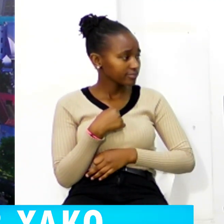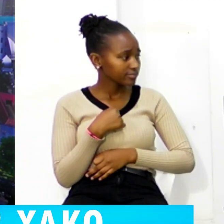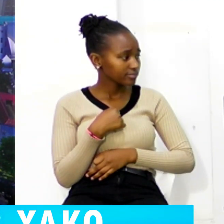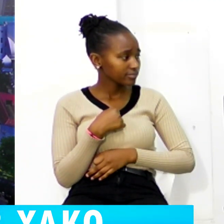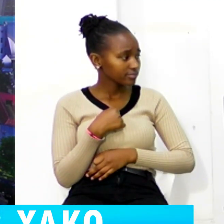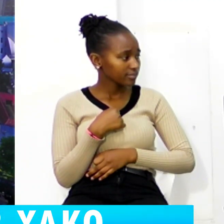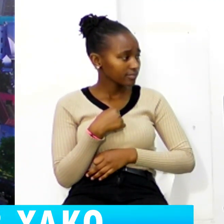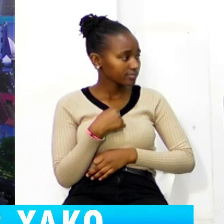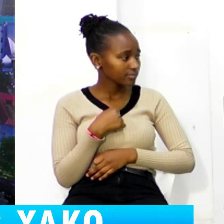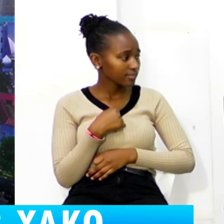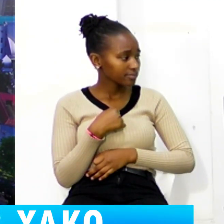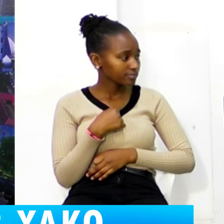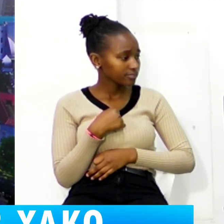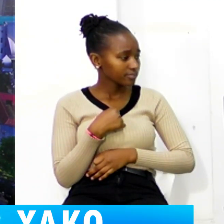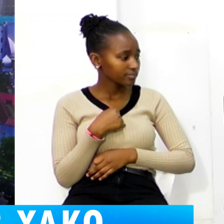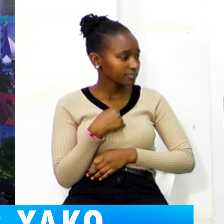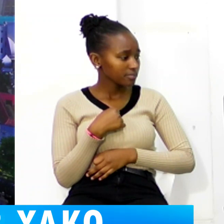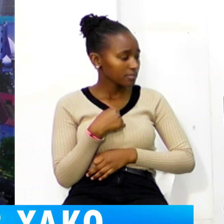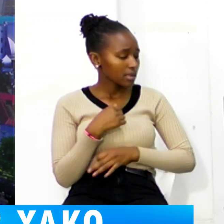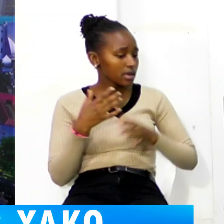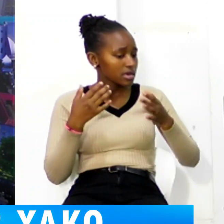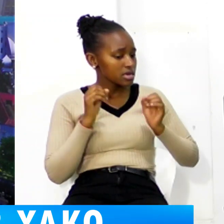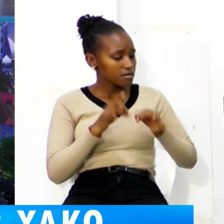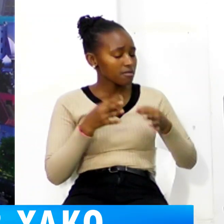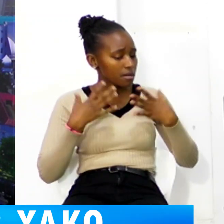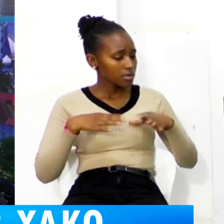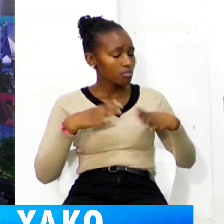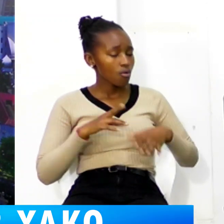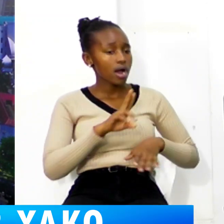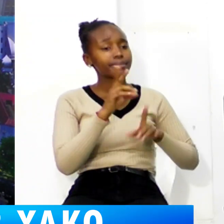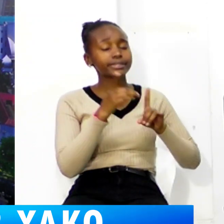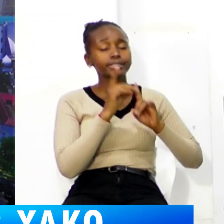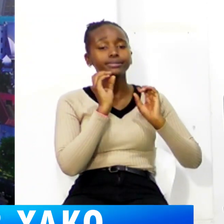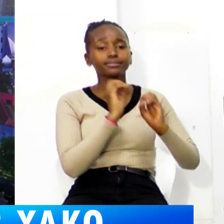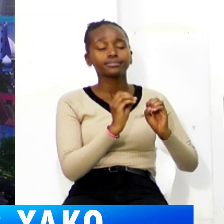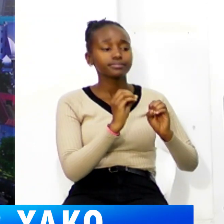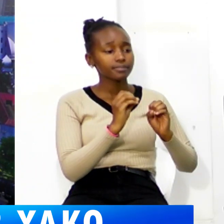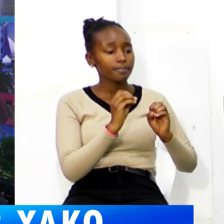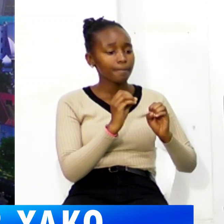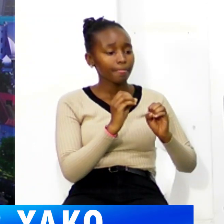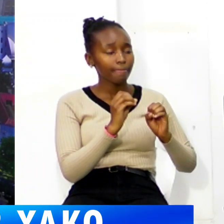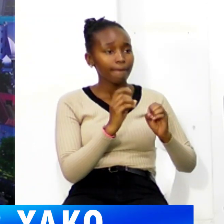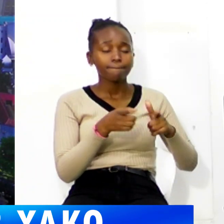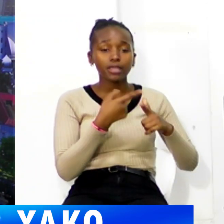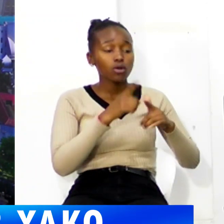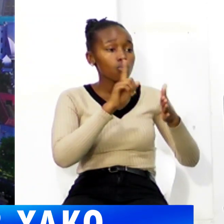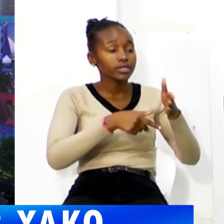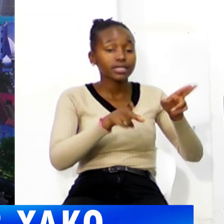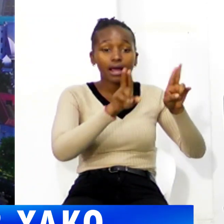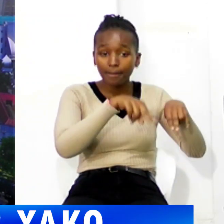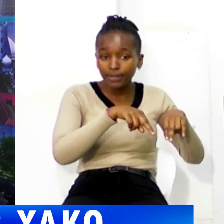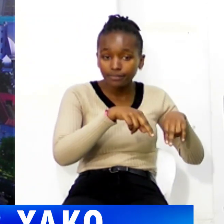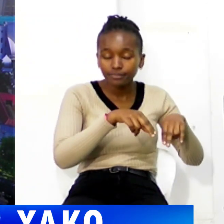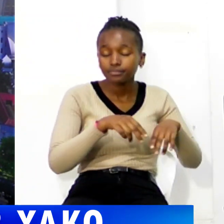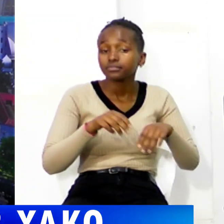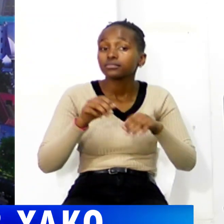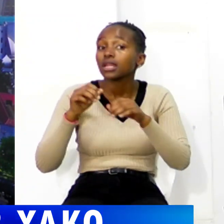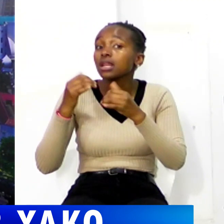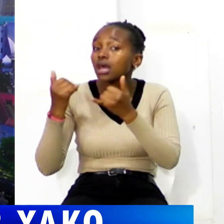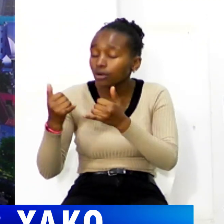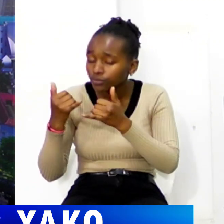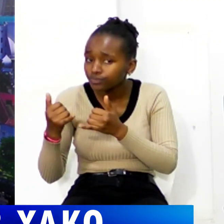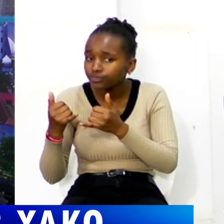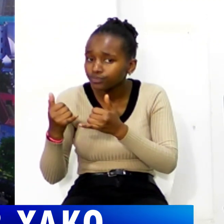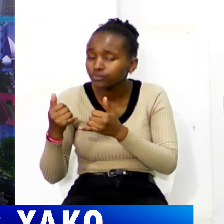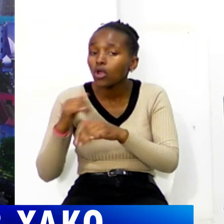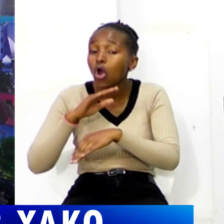those meters which will not be updated by the end of this Now, month? for all the prepaid meters that will